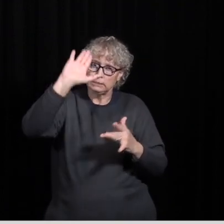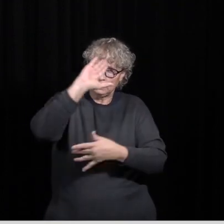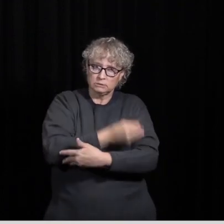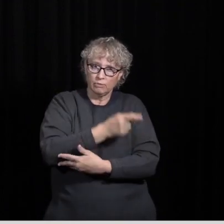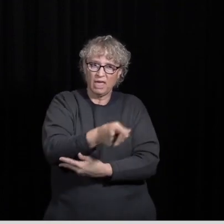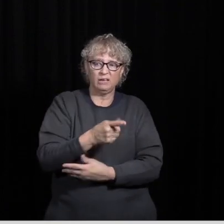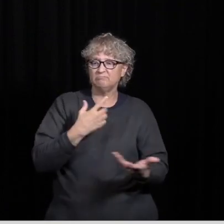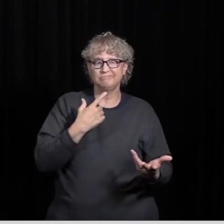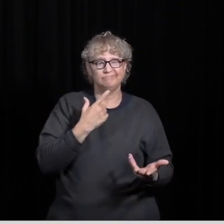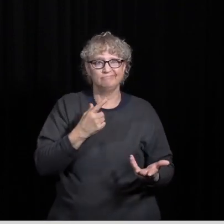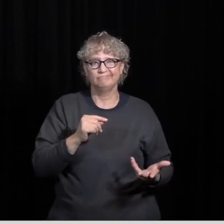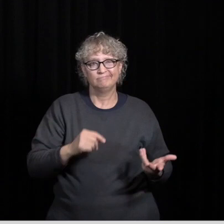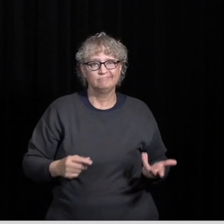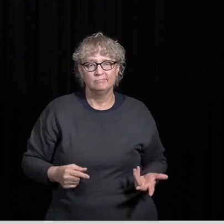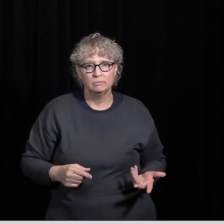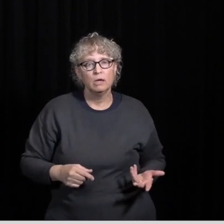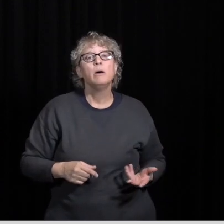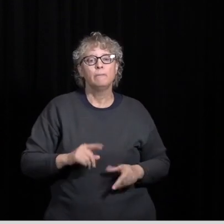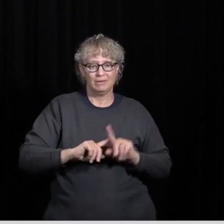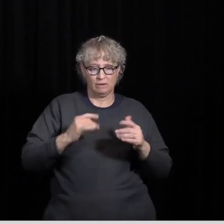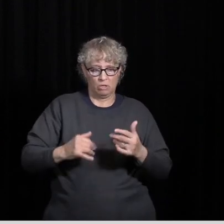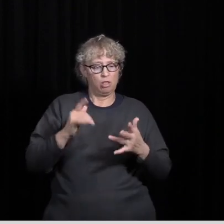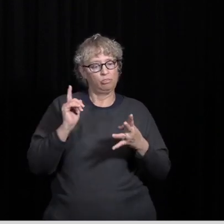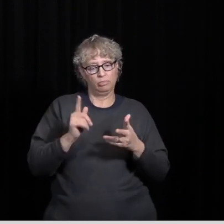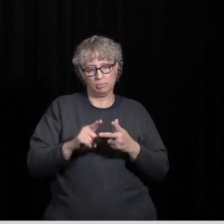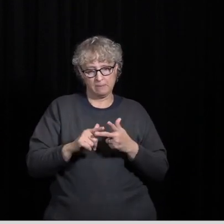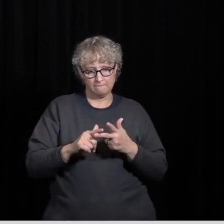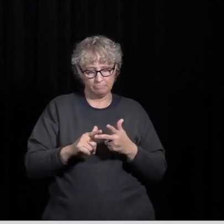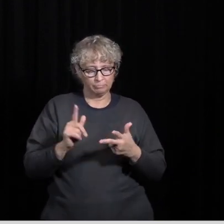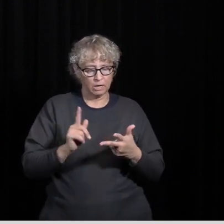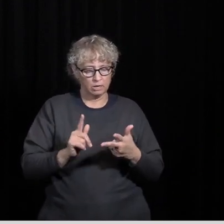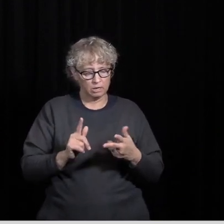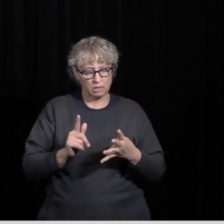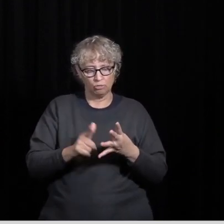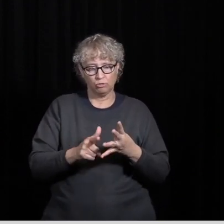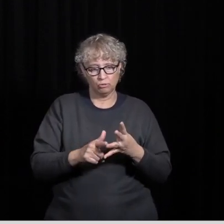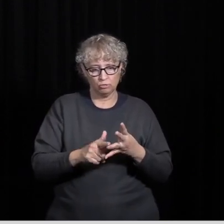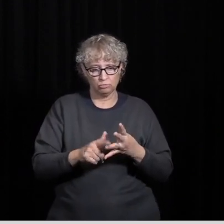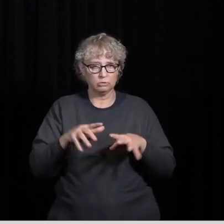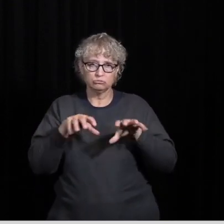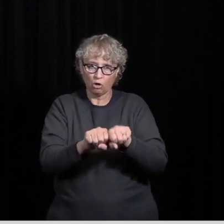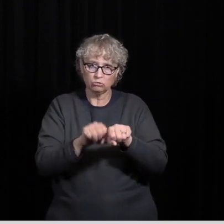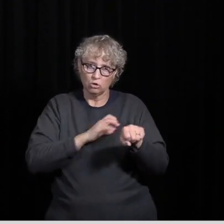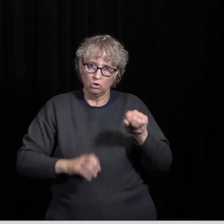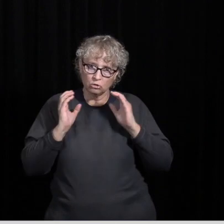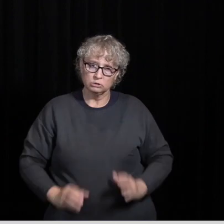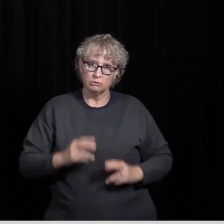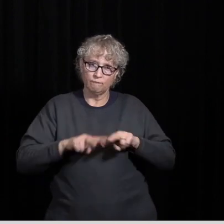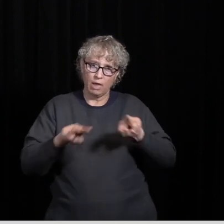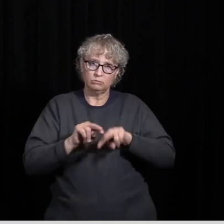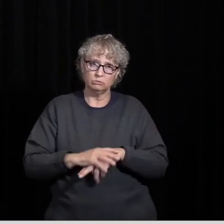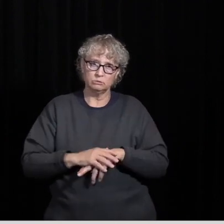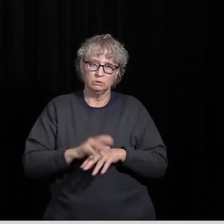attack that, and they'll try to do it to push us down. Third, assault on Christian values. You ever notice the way the church has backed down and given